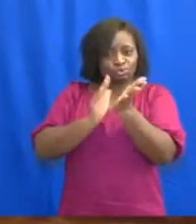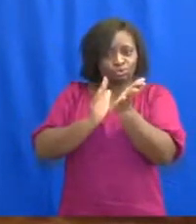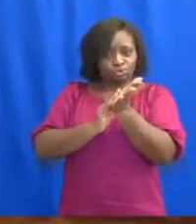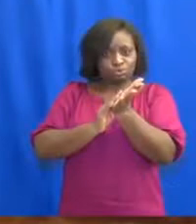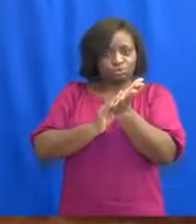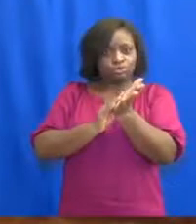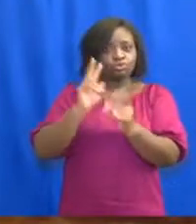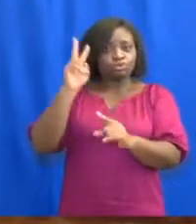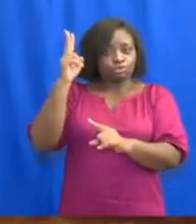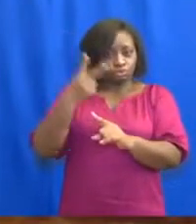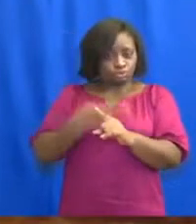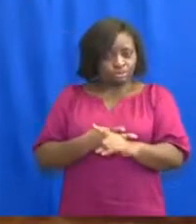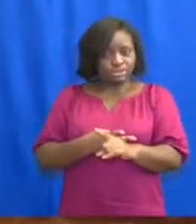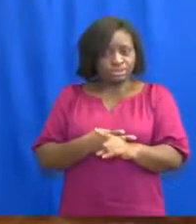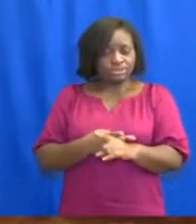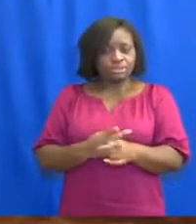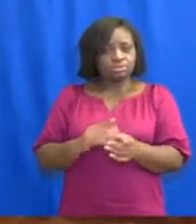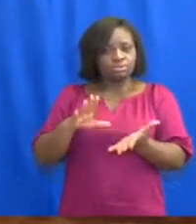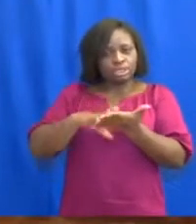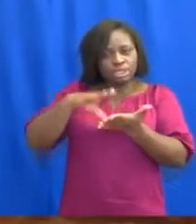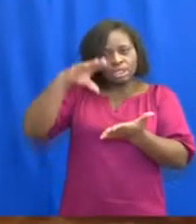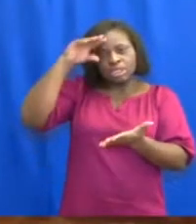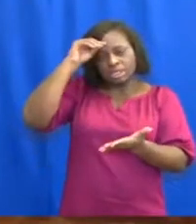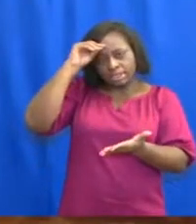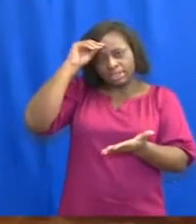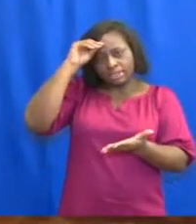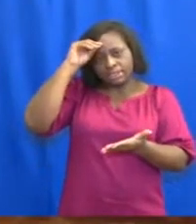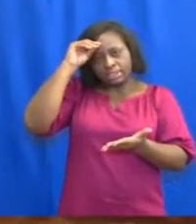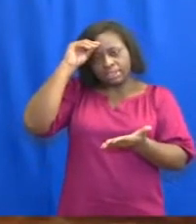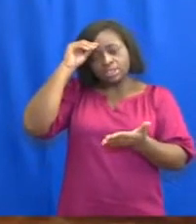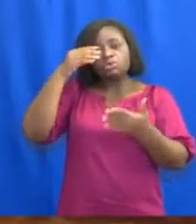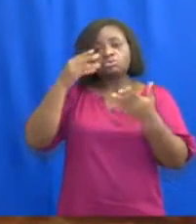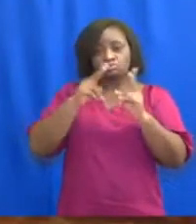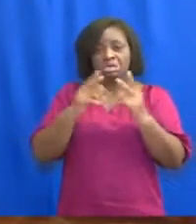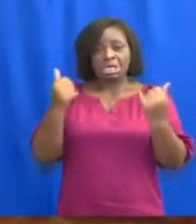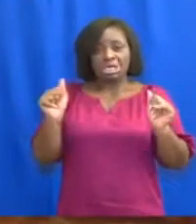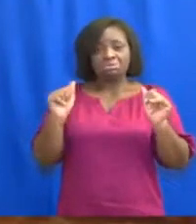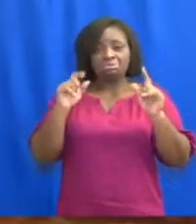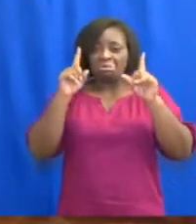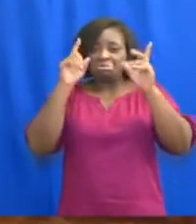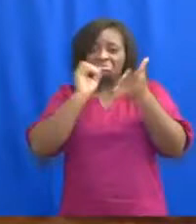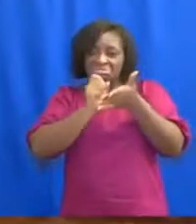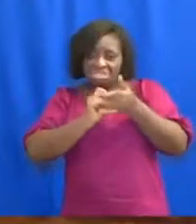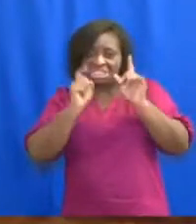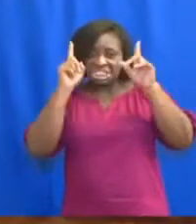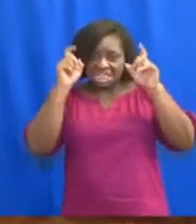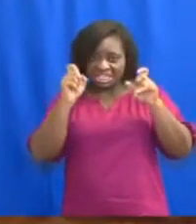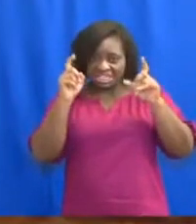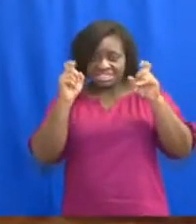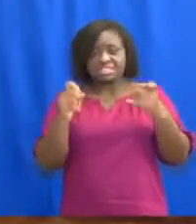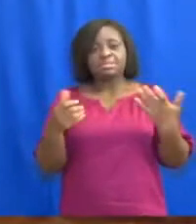Busumi Mienui, Ako Siadie, na one to me strong on social etwato.